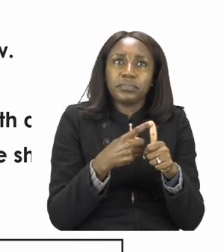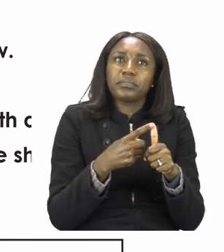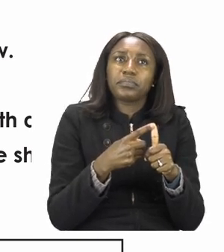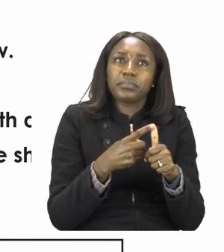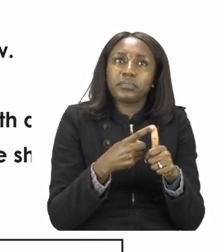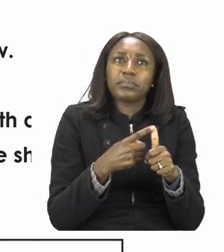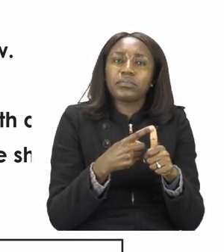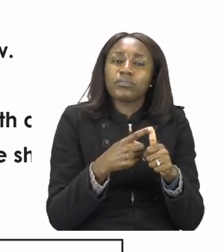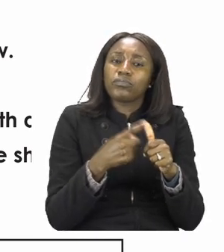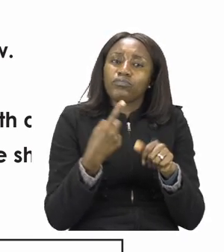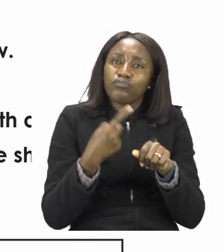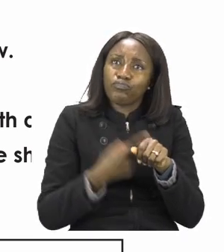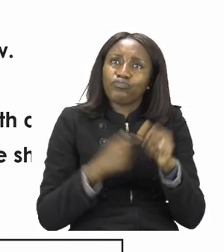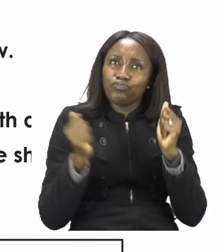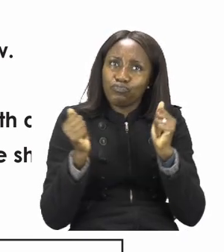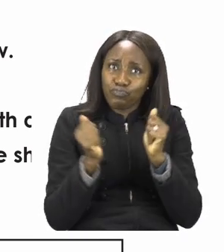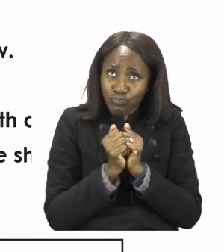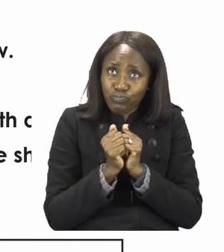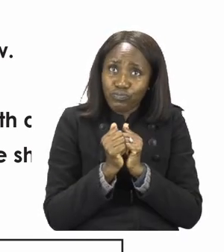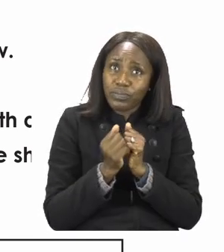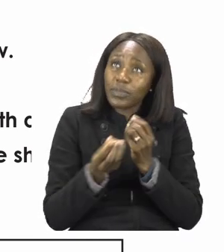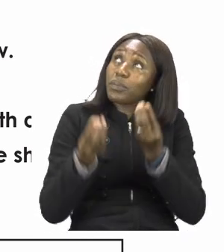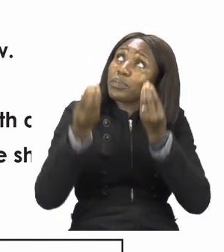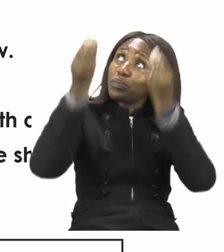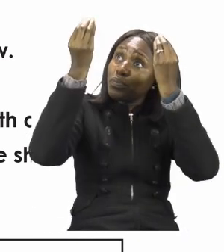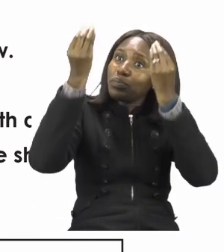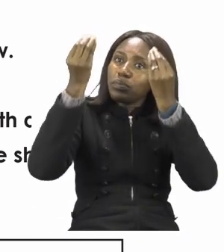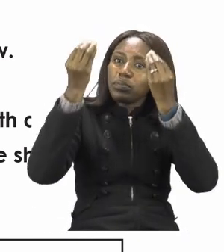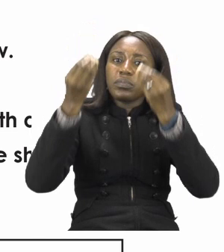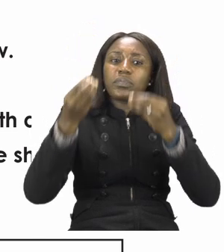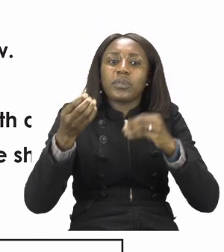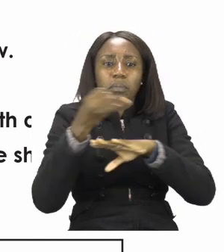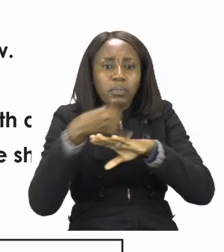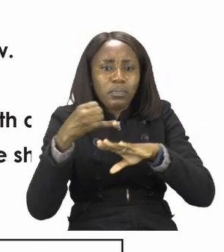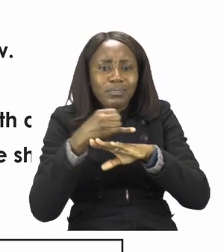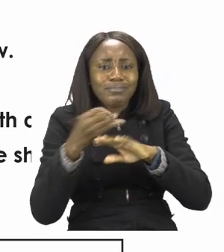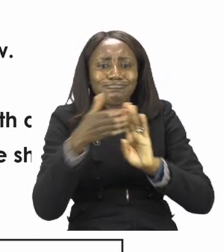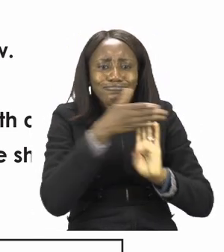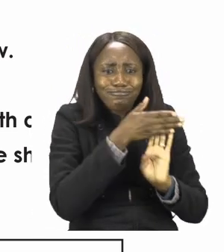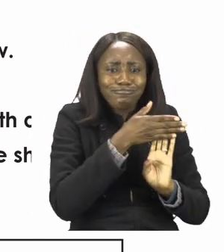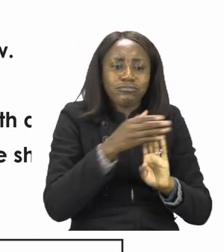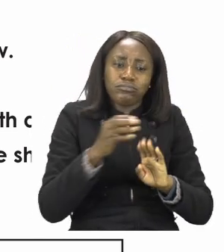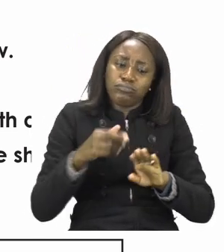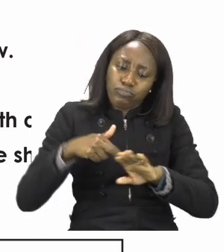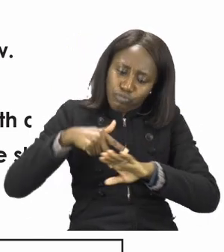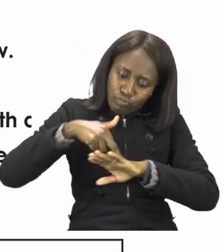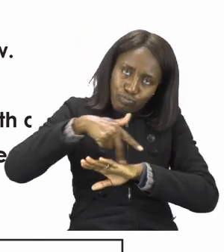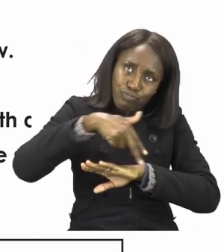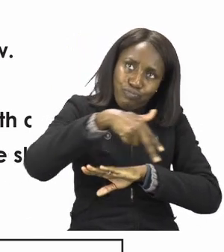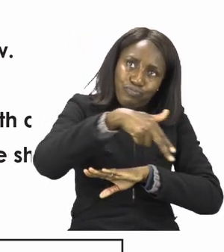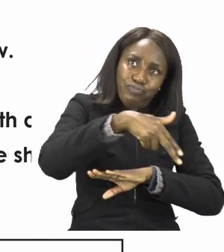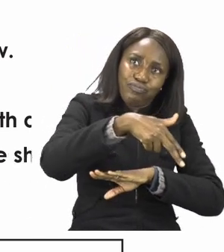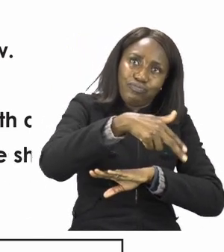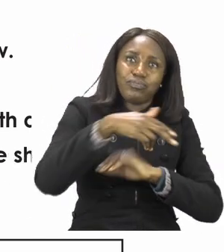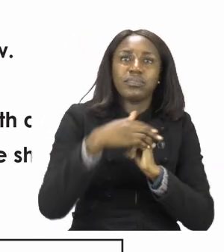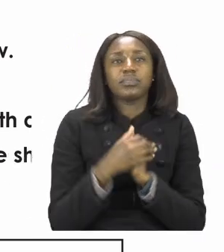be with an adult and find a safe place to